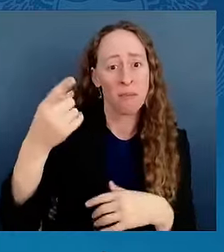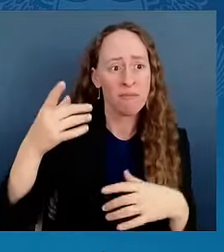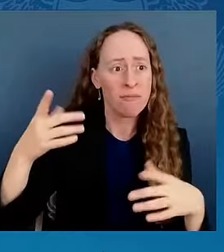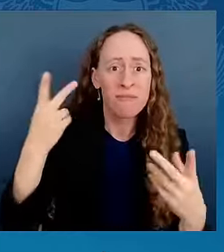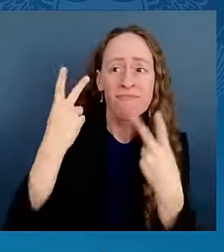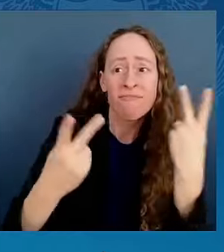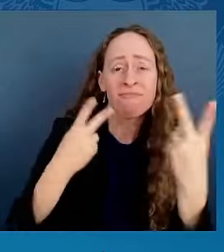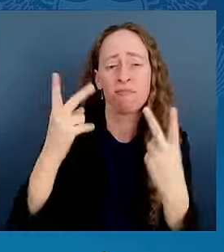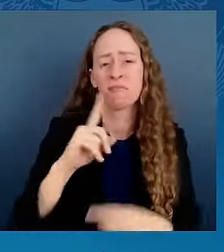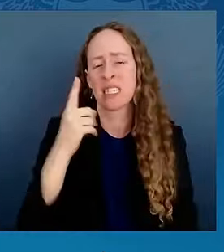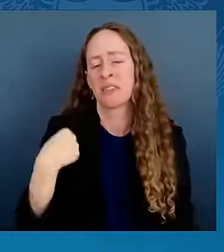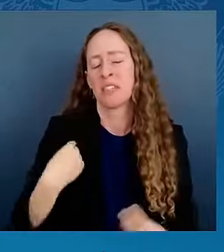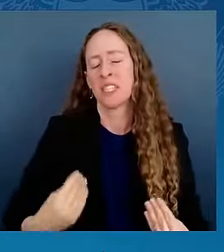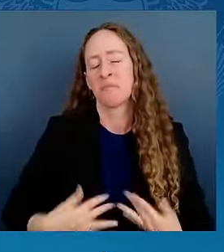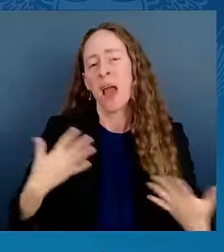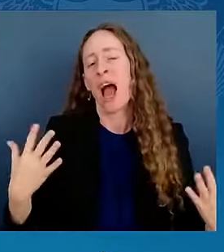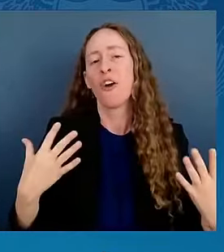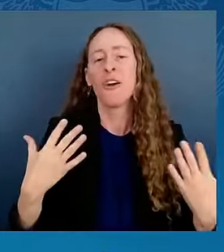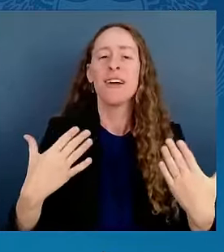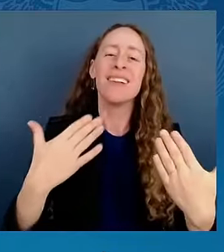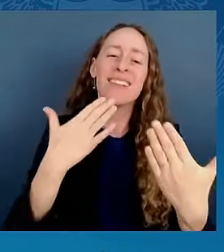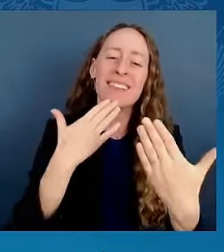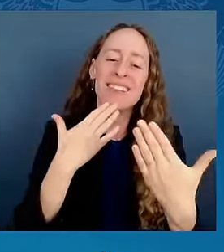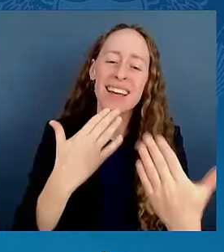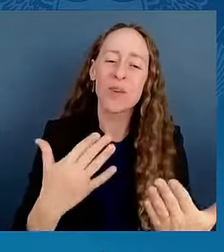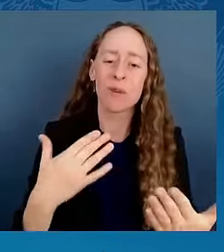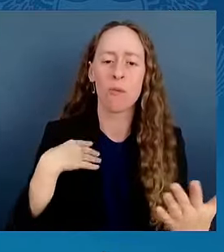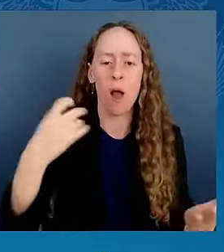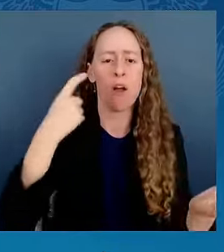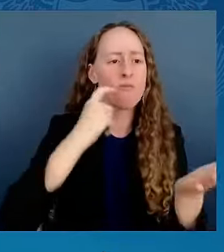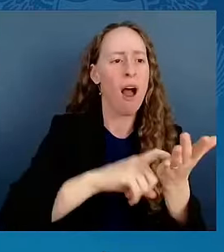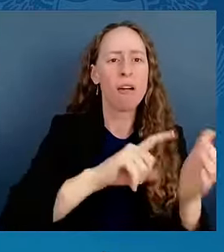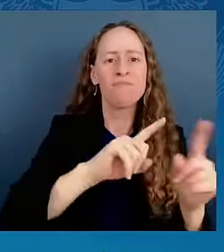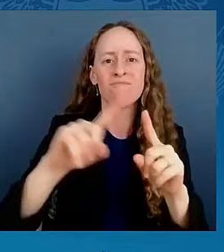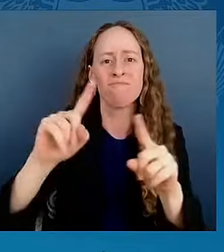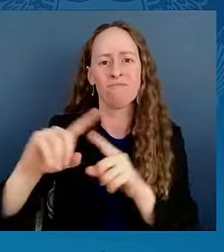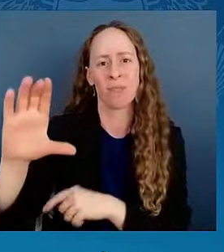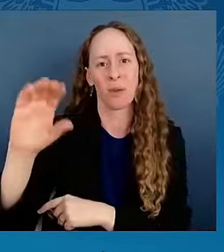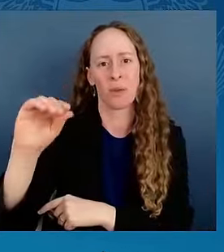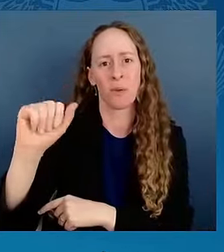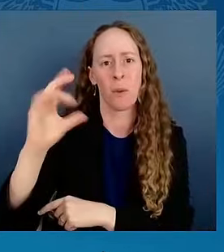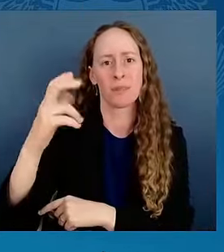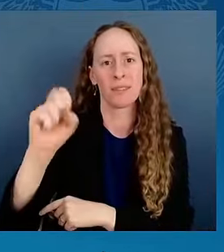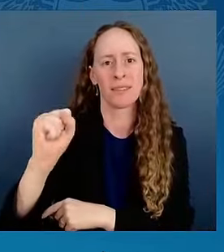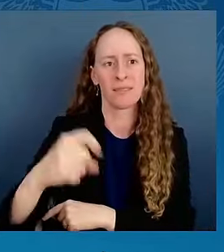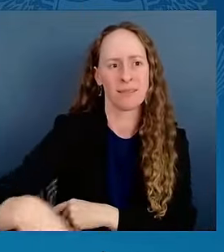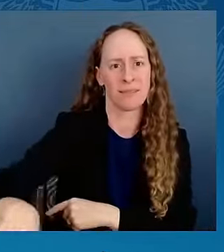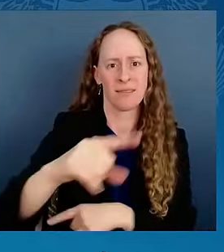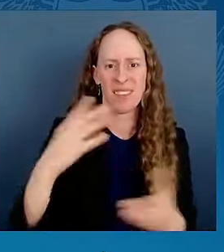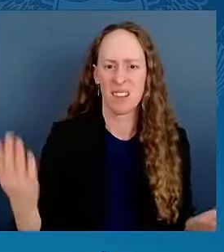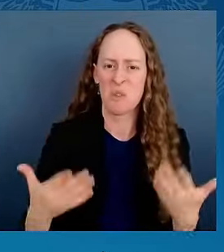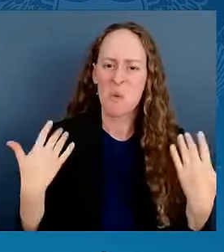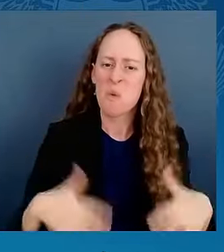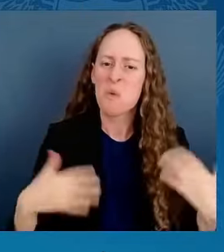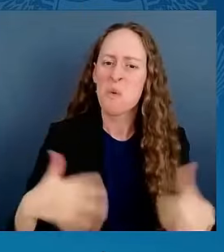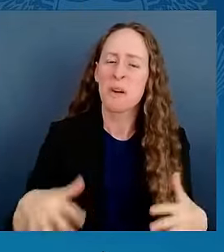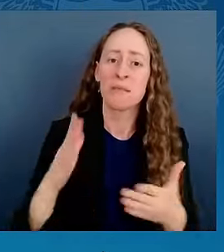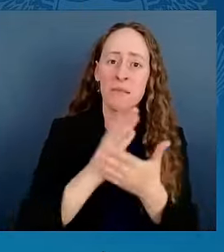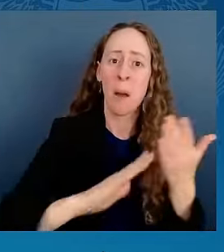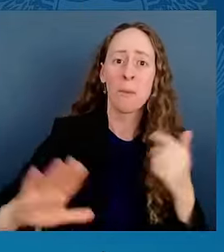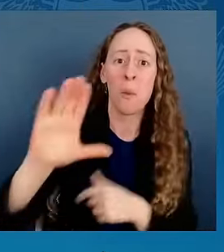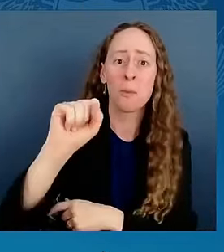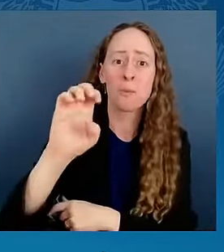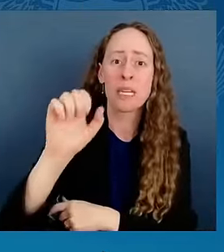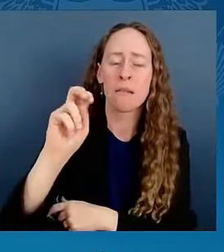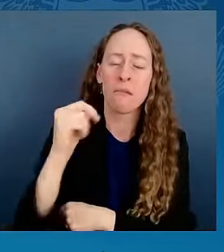you also take a moment to truly appreciate the season. I know for many of you, it is natural, it's in your nature to turn the page, look to the